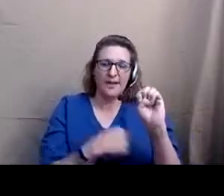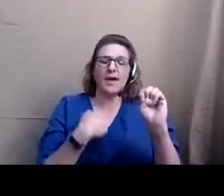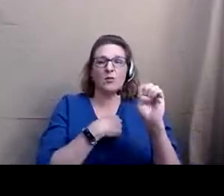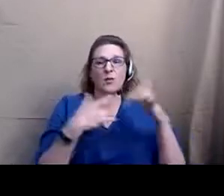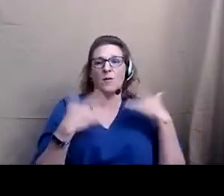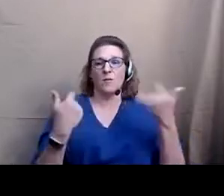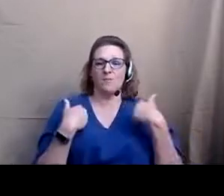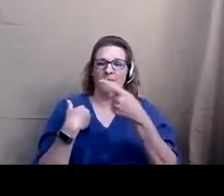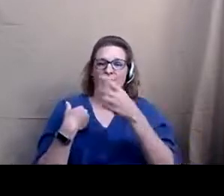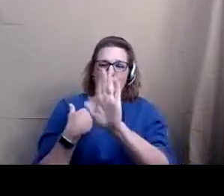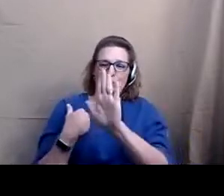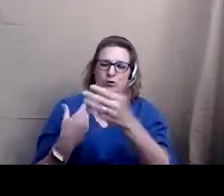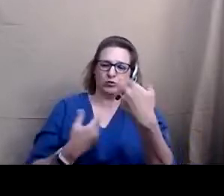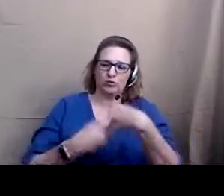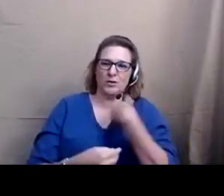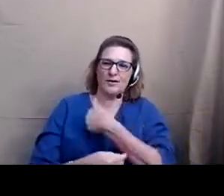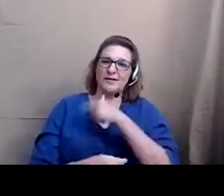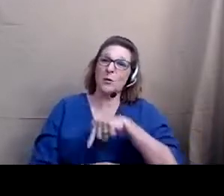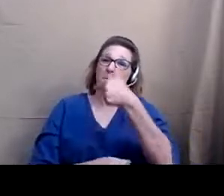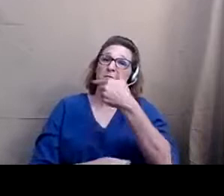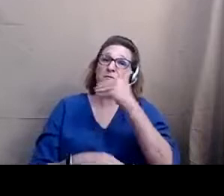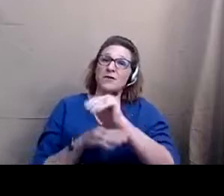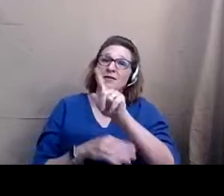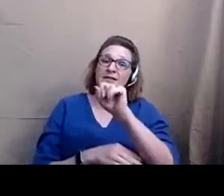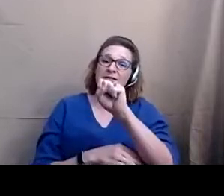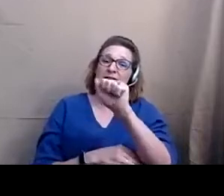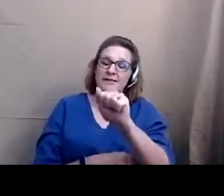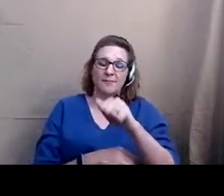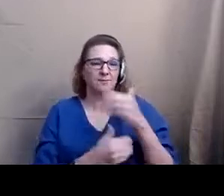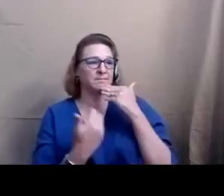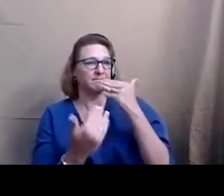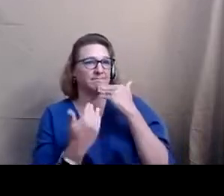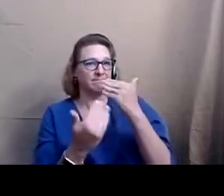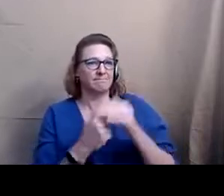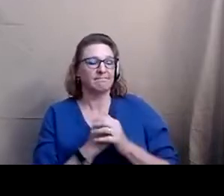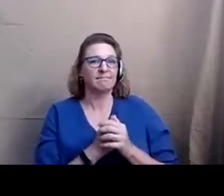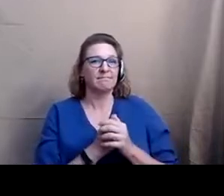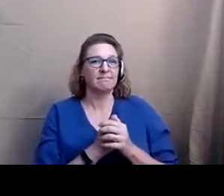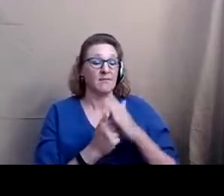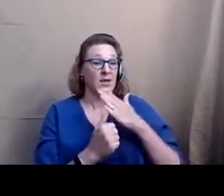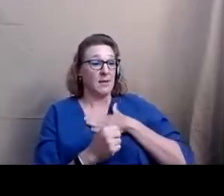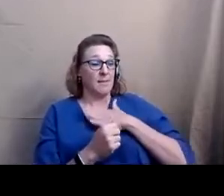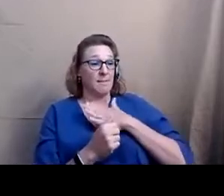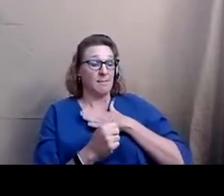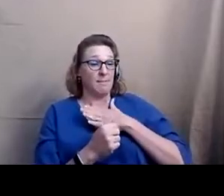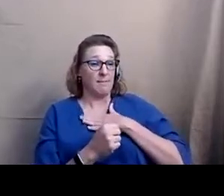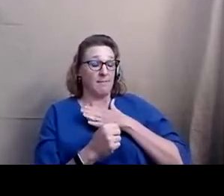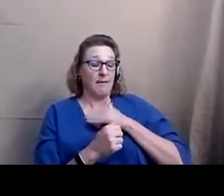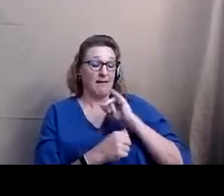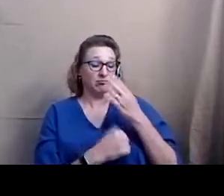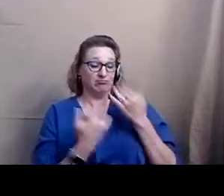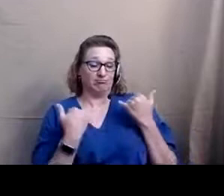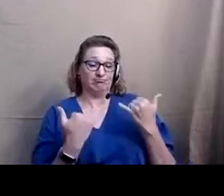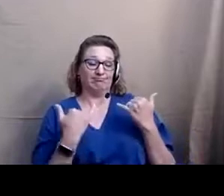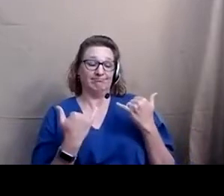her join us. So over to you, Lisa. Thank you. So my task right now is